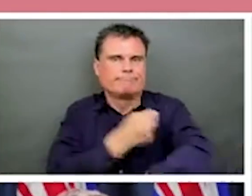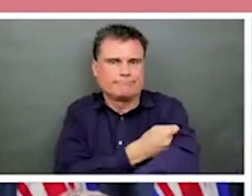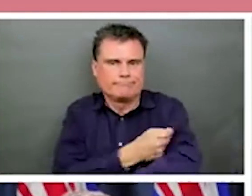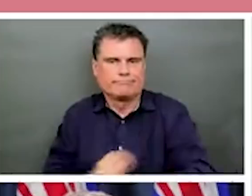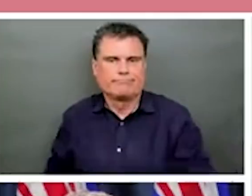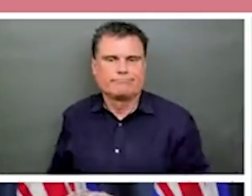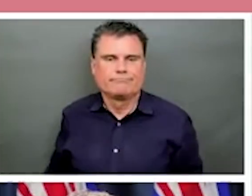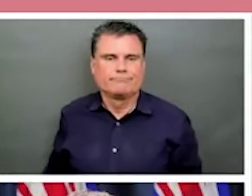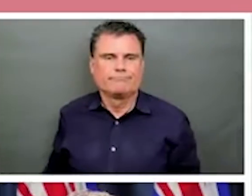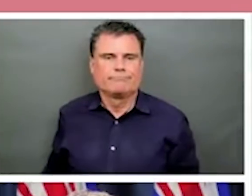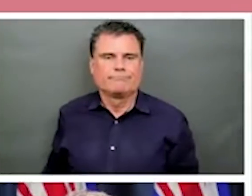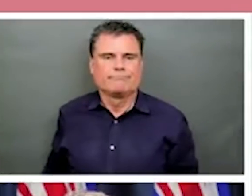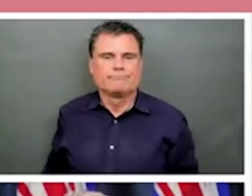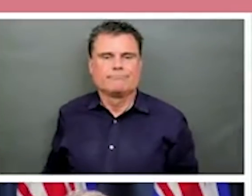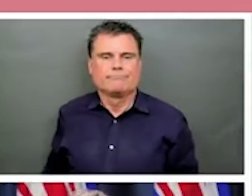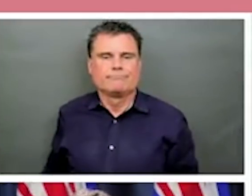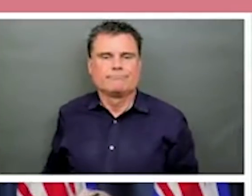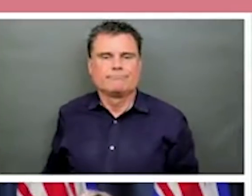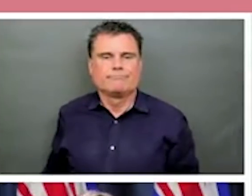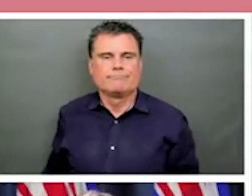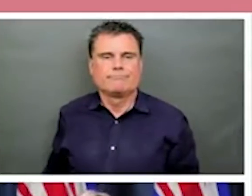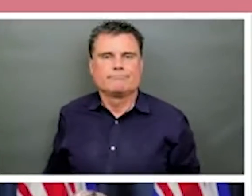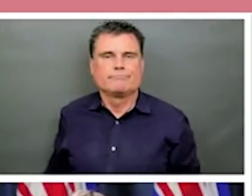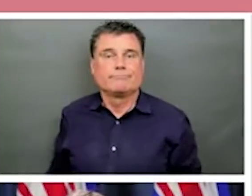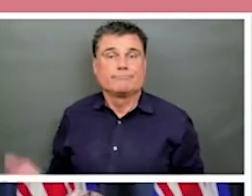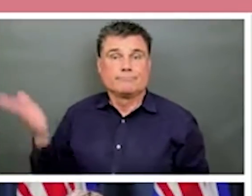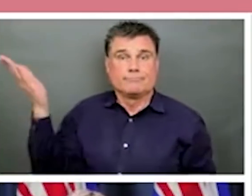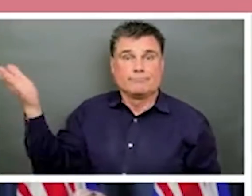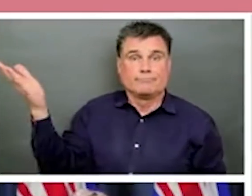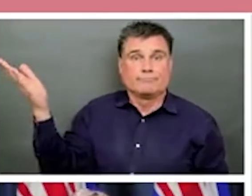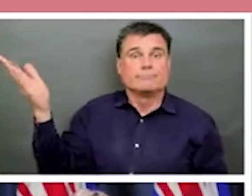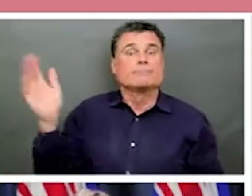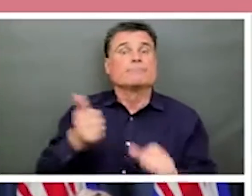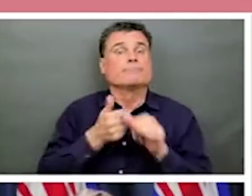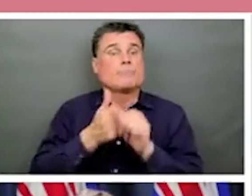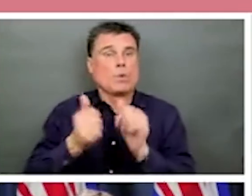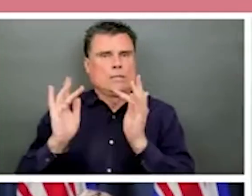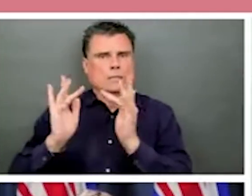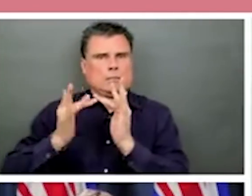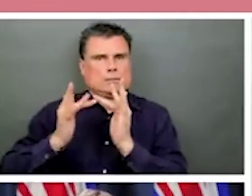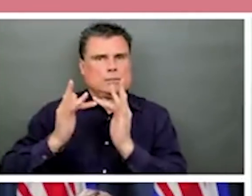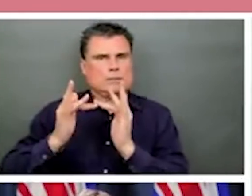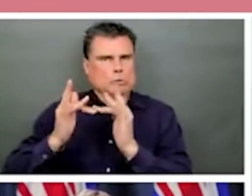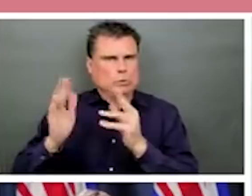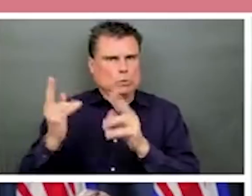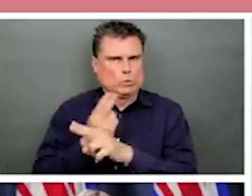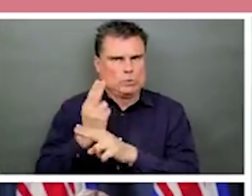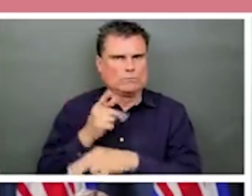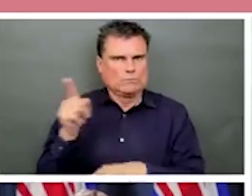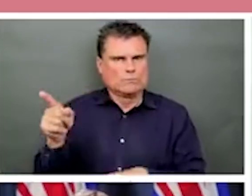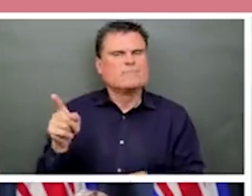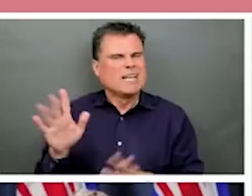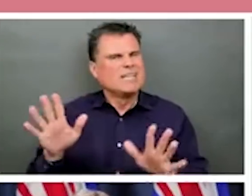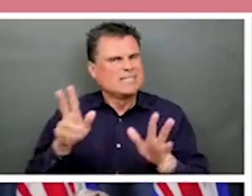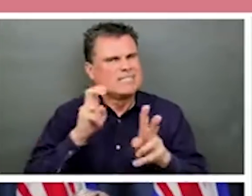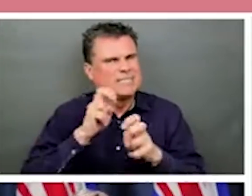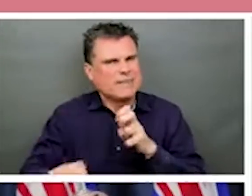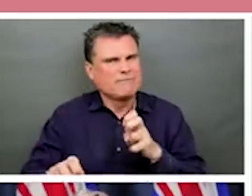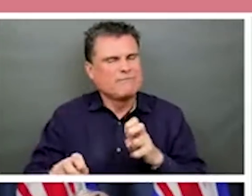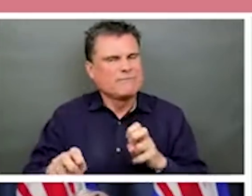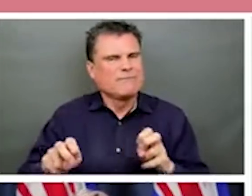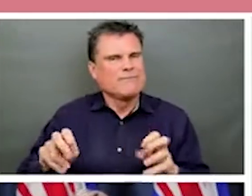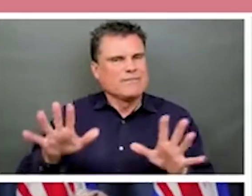and transition to the provincial digital platform is a tricky business. As you know, we're working currently with 5 call centers in the